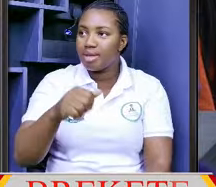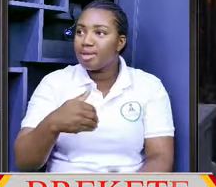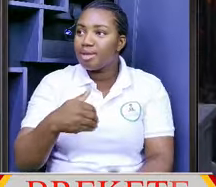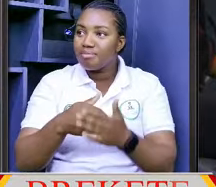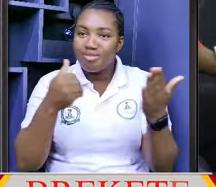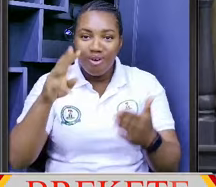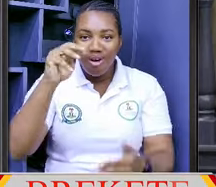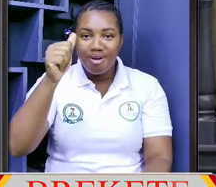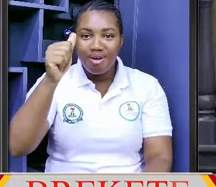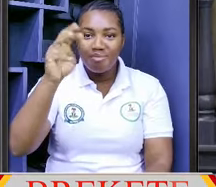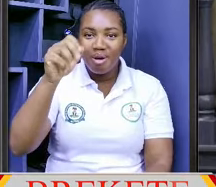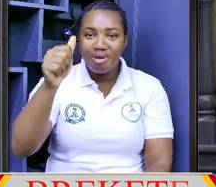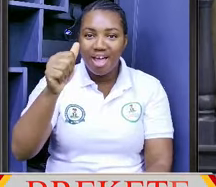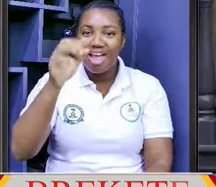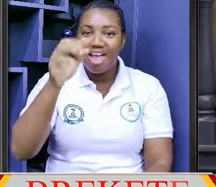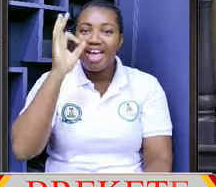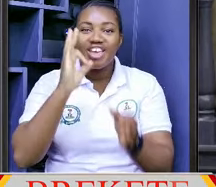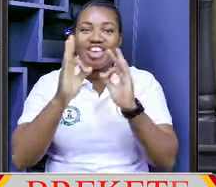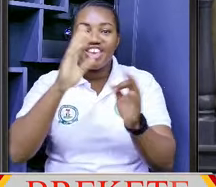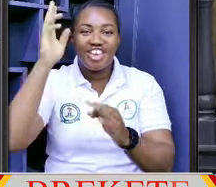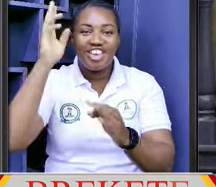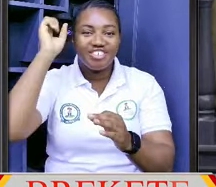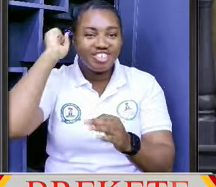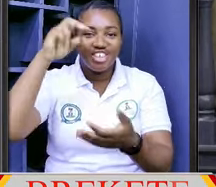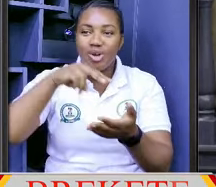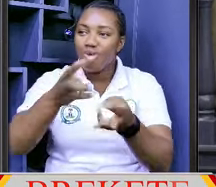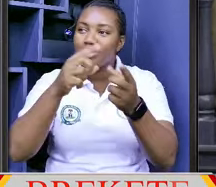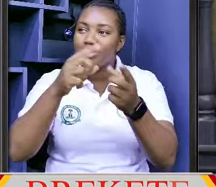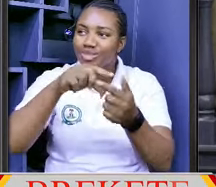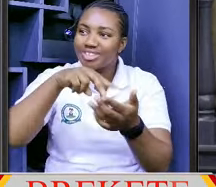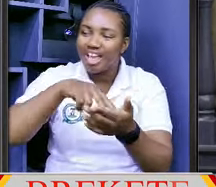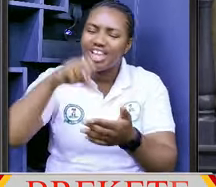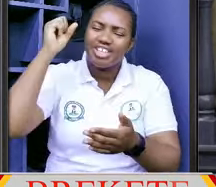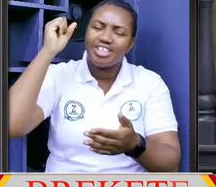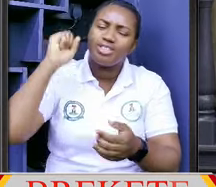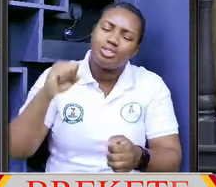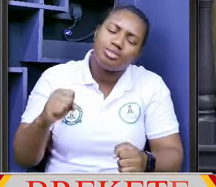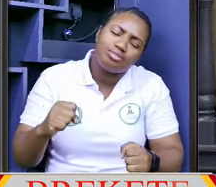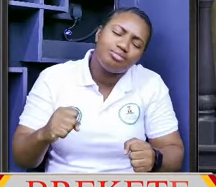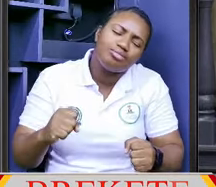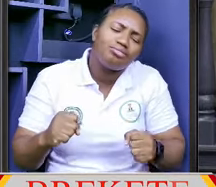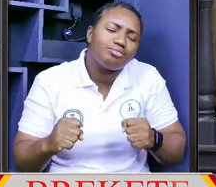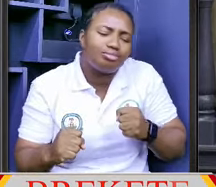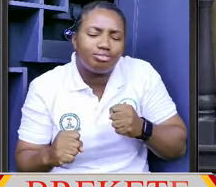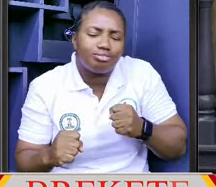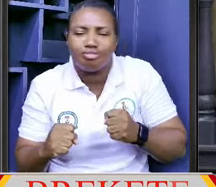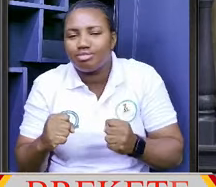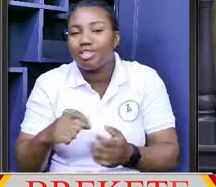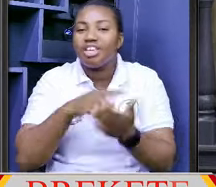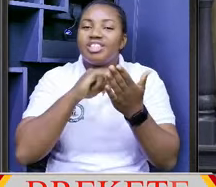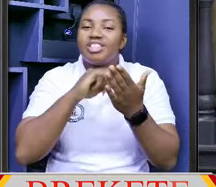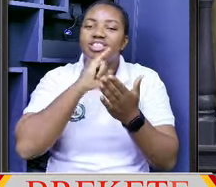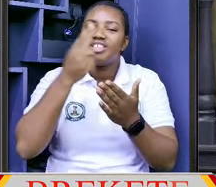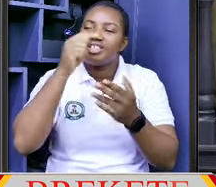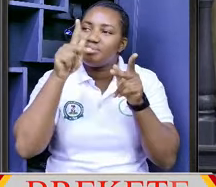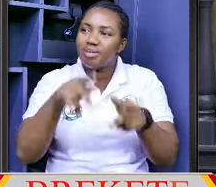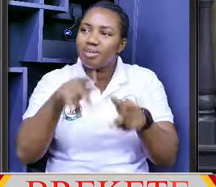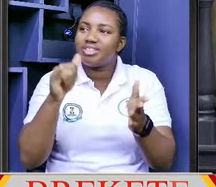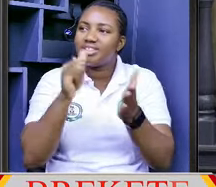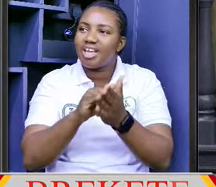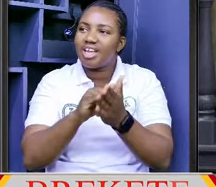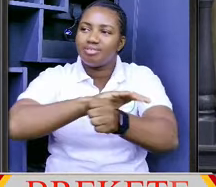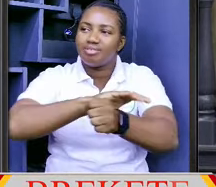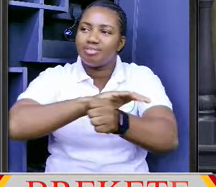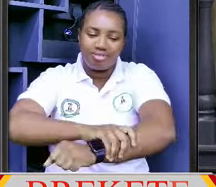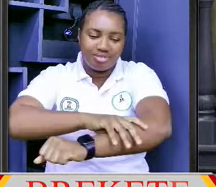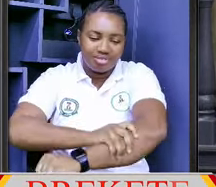start. I want to start on na later this. Mama, Now the person will massage you be this. She sabi